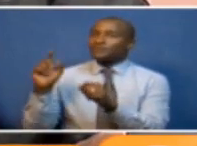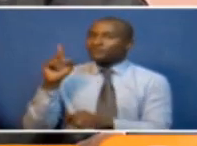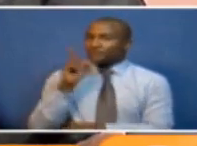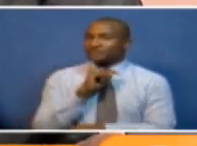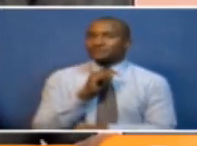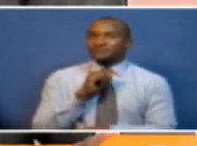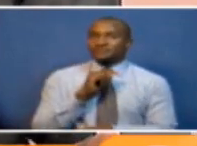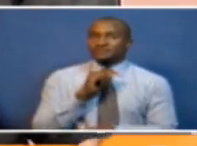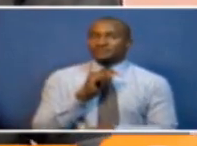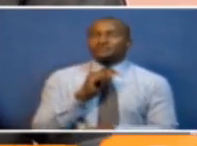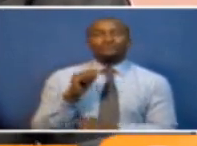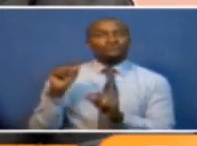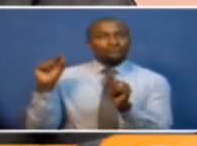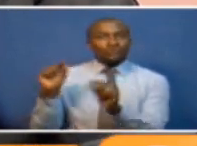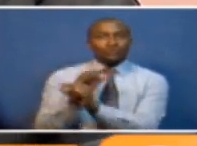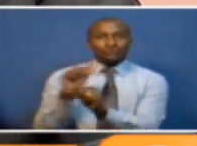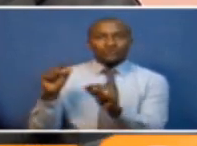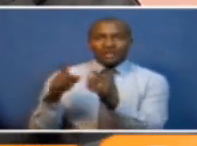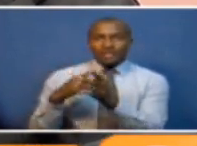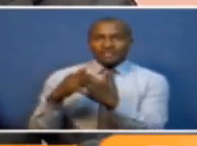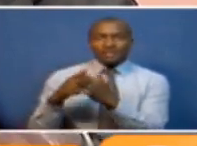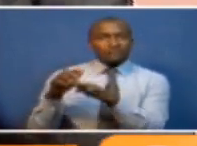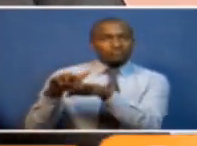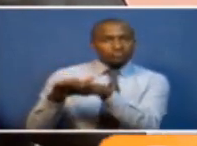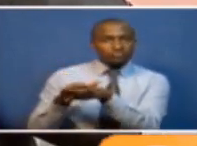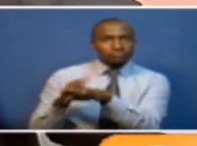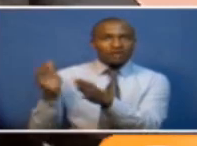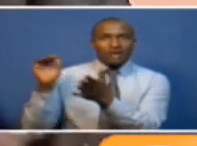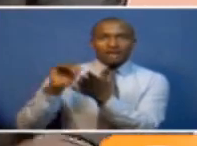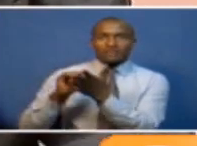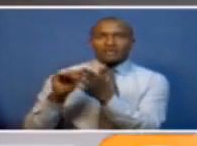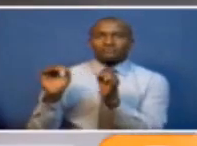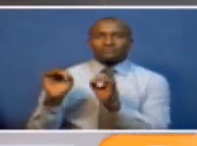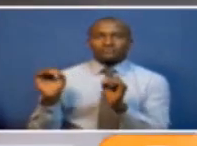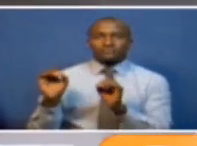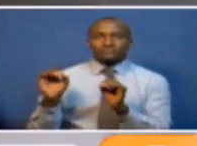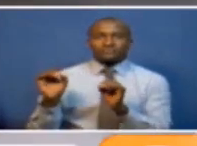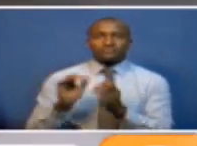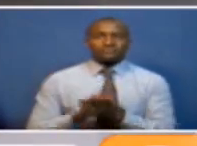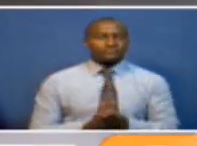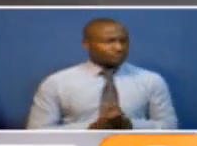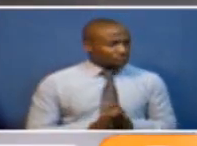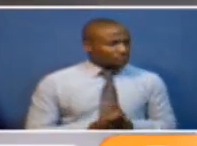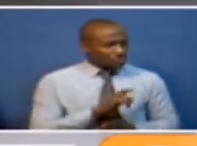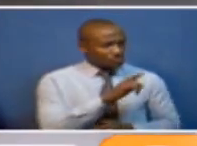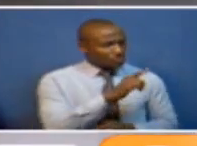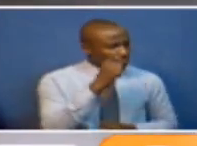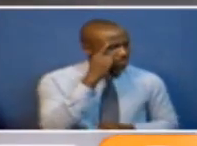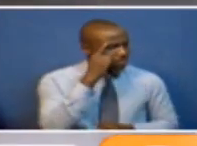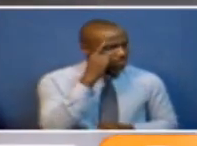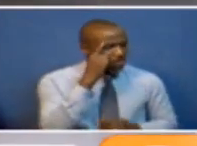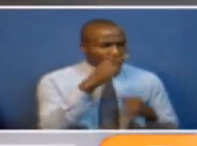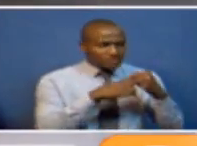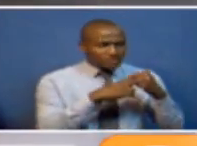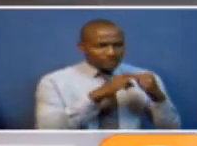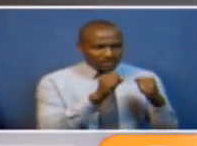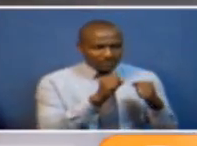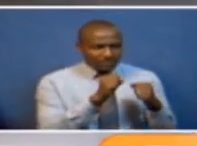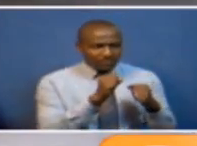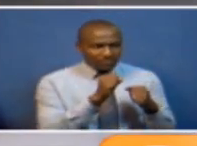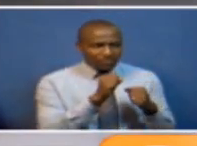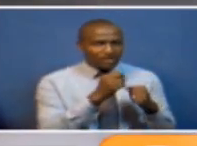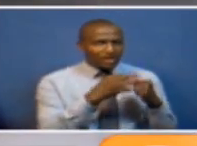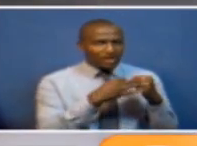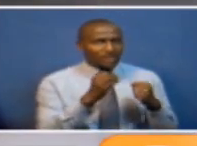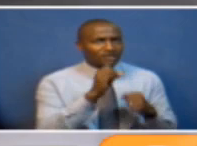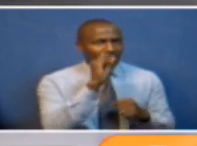done instantly so that there are no delays. Engineer, how far would you say the line is? Is it 75%? Is it 80%? How far away